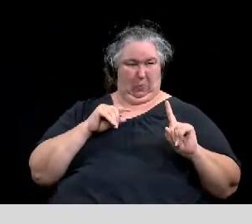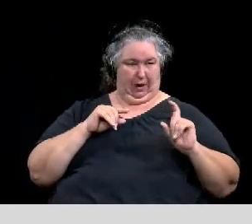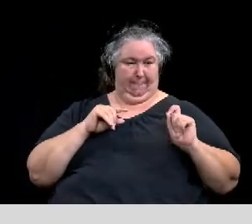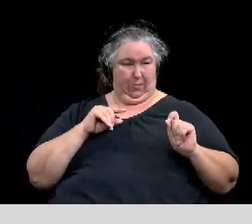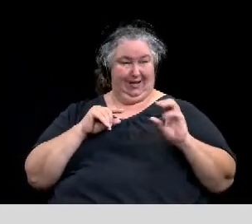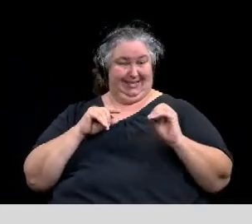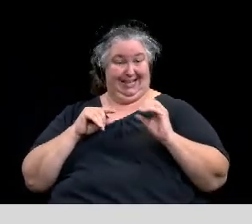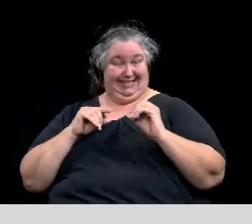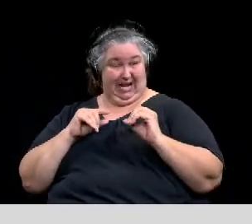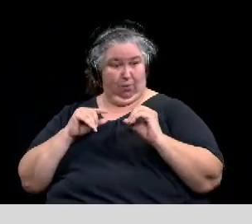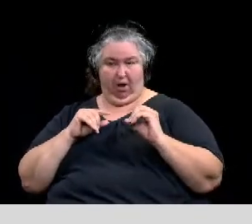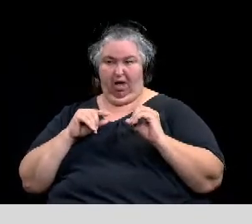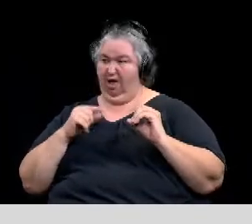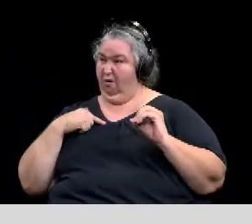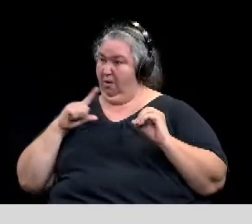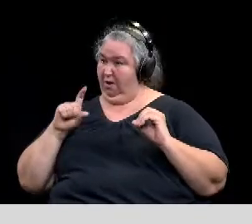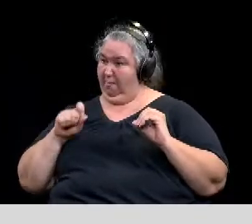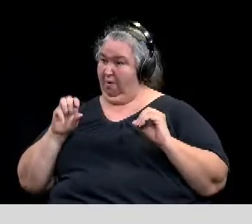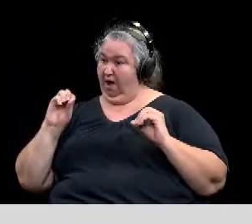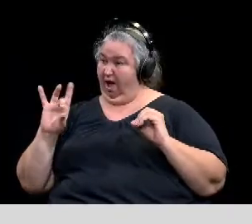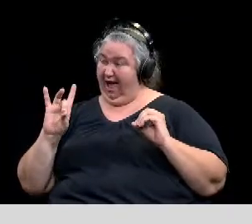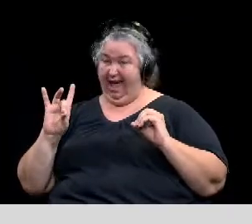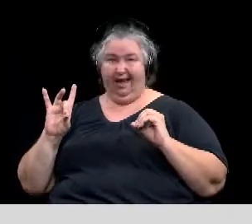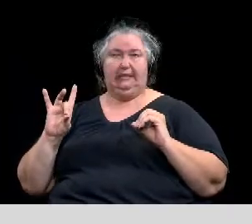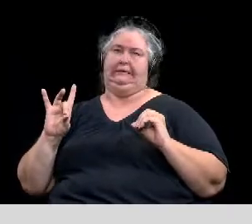1.00 threshold that we're trying to keep